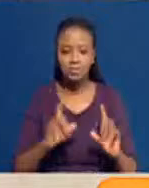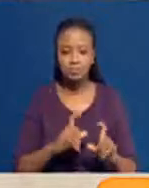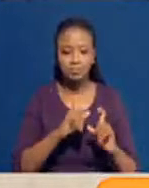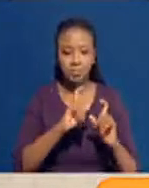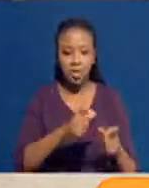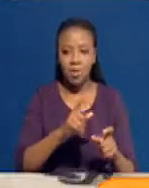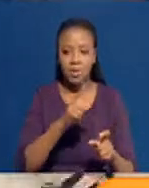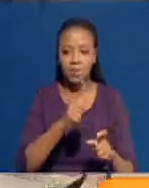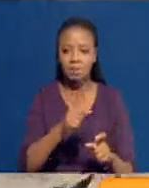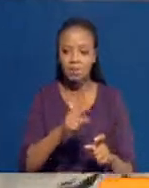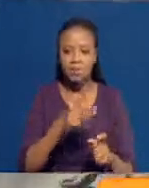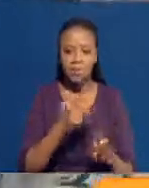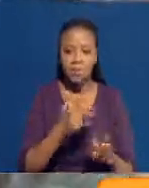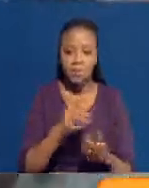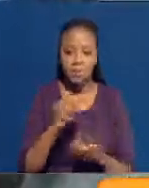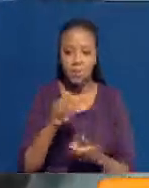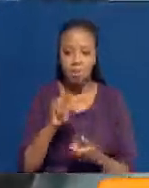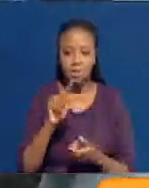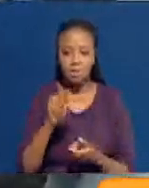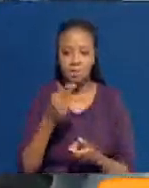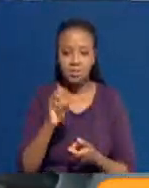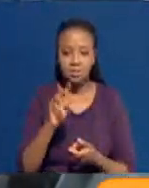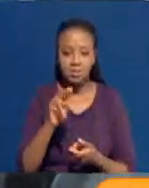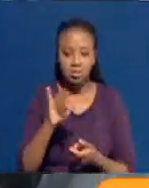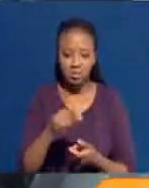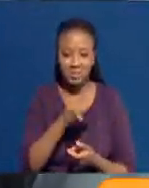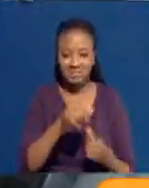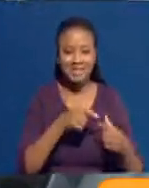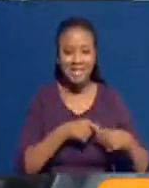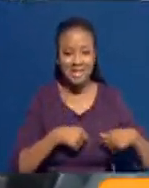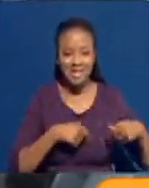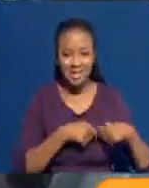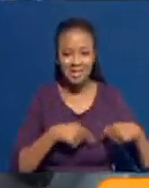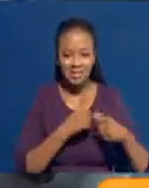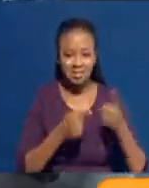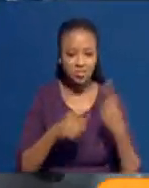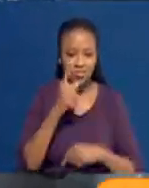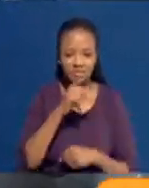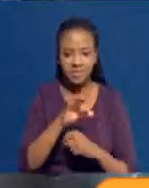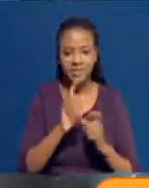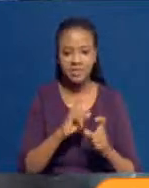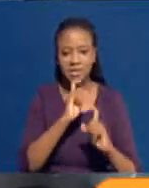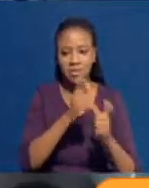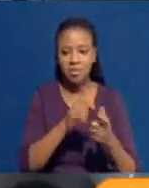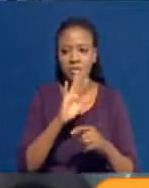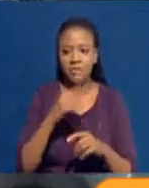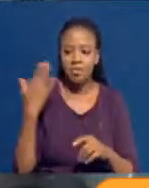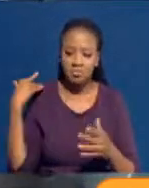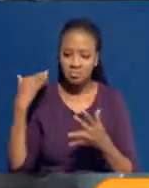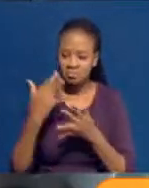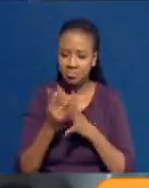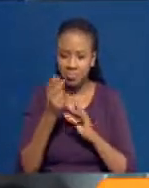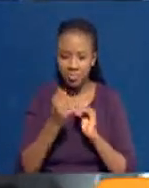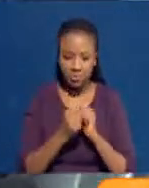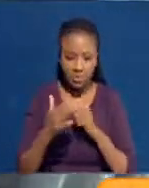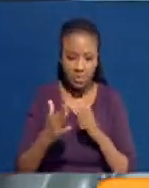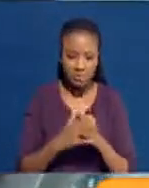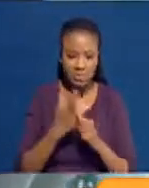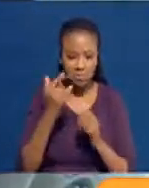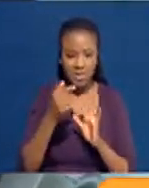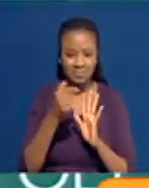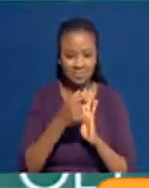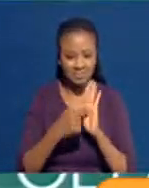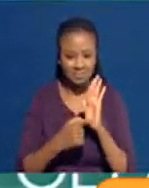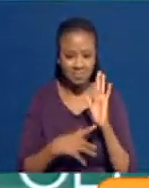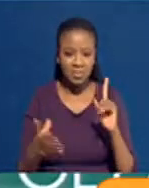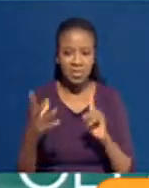the year. This is the first time that an agent has won the award since 2019 after meeting all the required